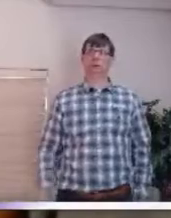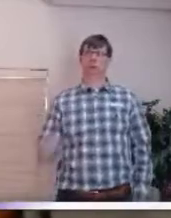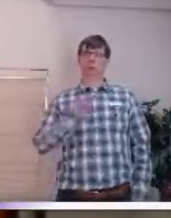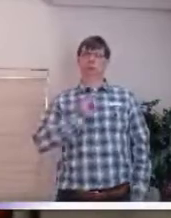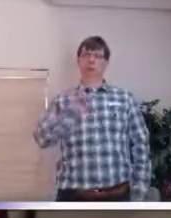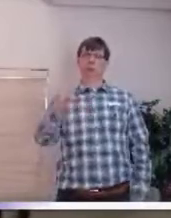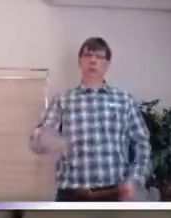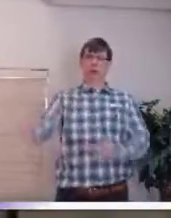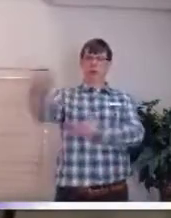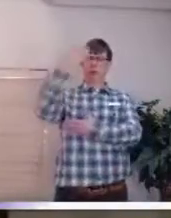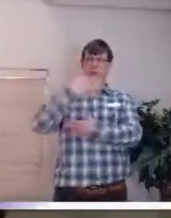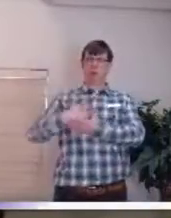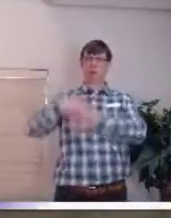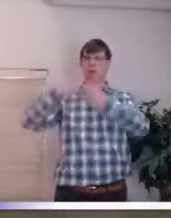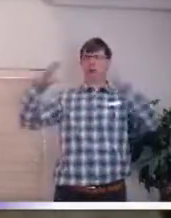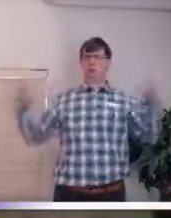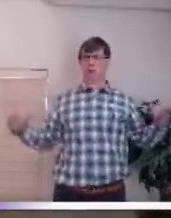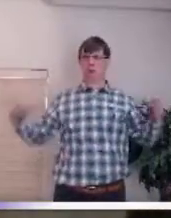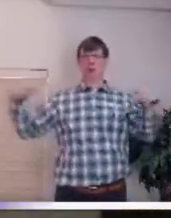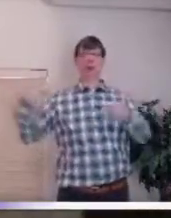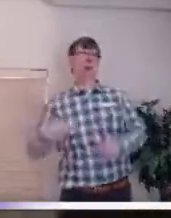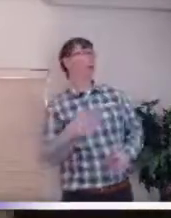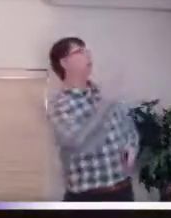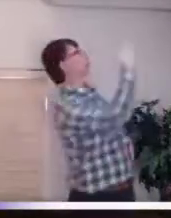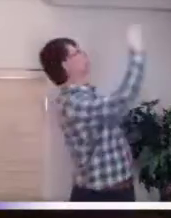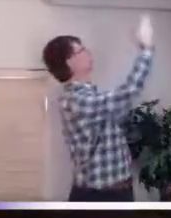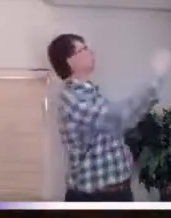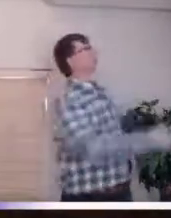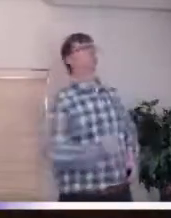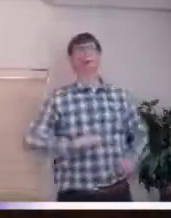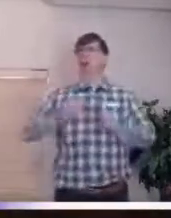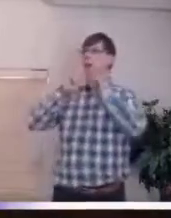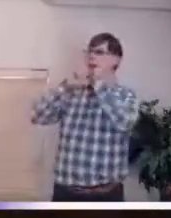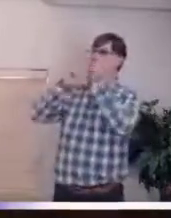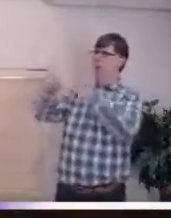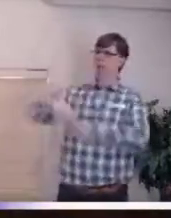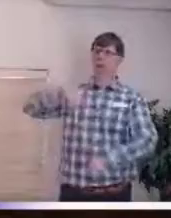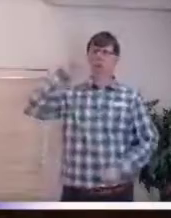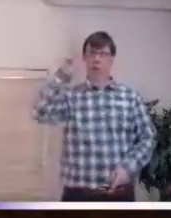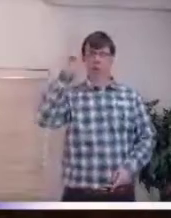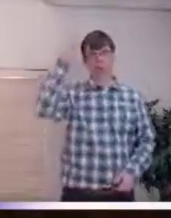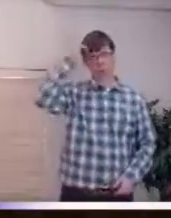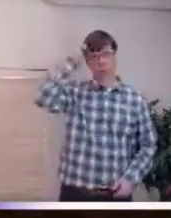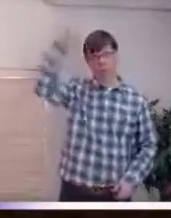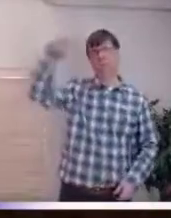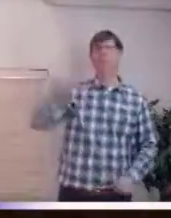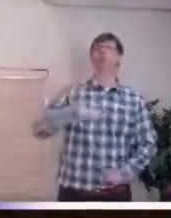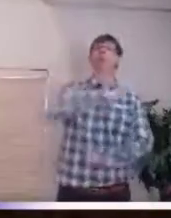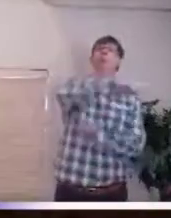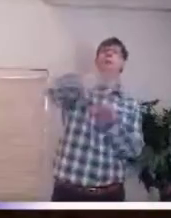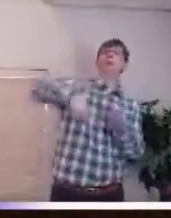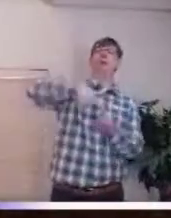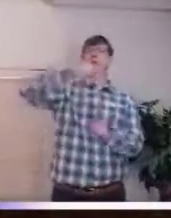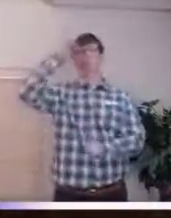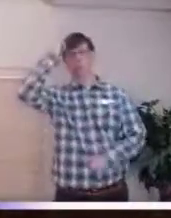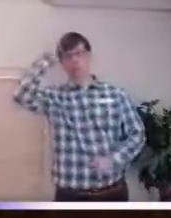I am in the space of God. We talk about one mind, one universal